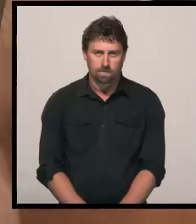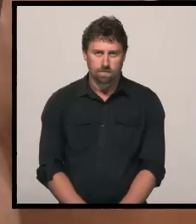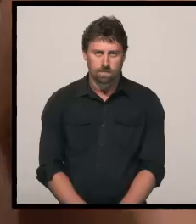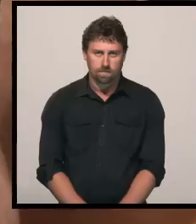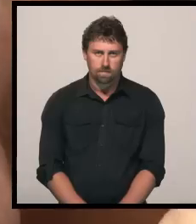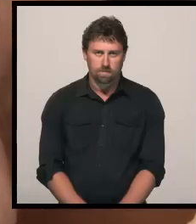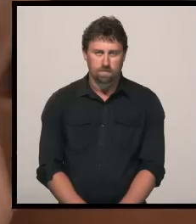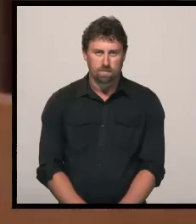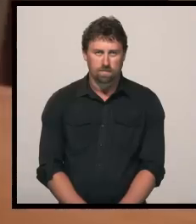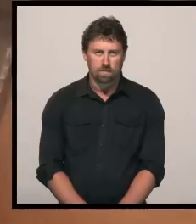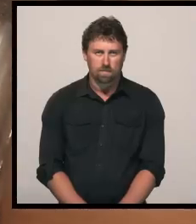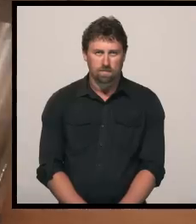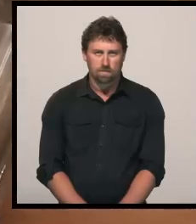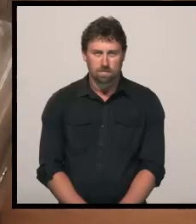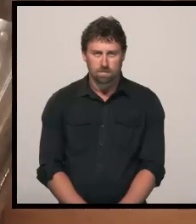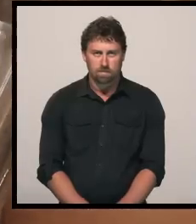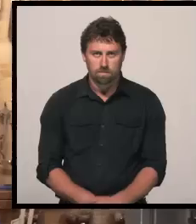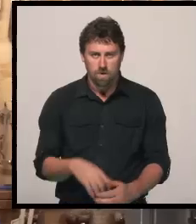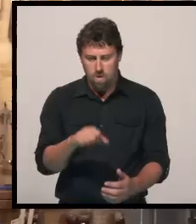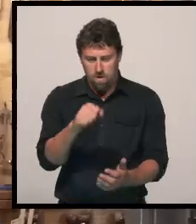going to be held centrally.